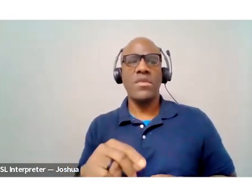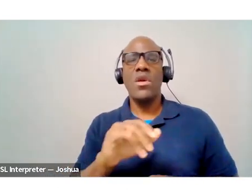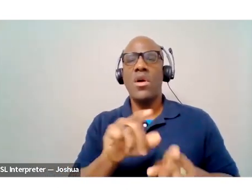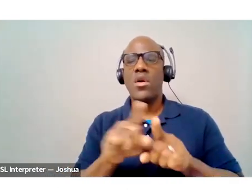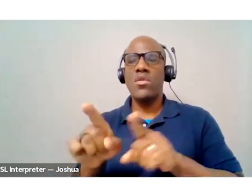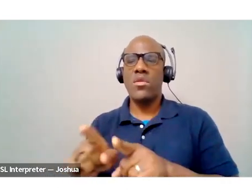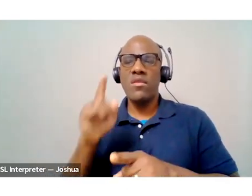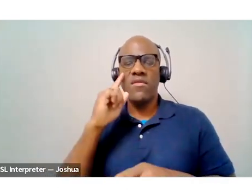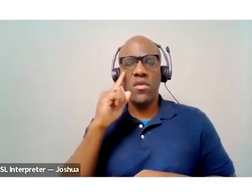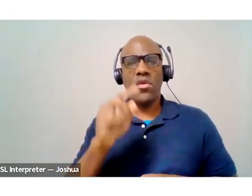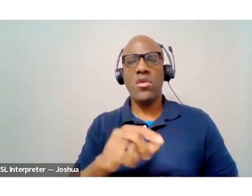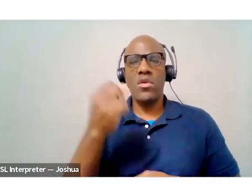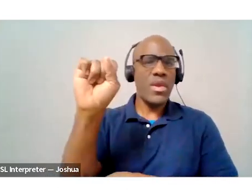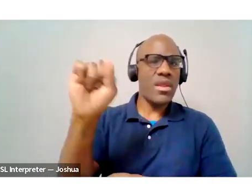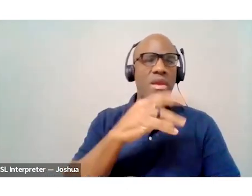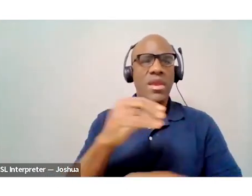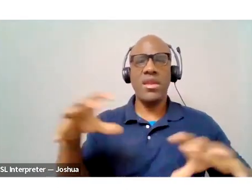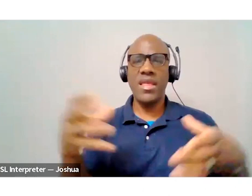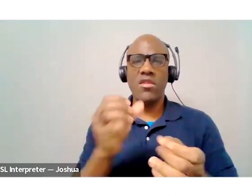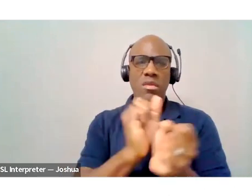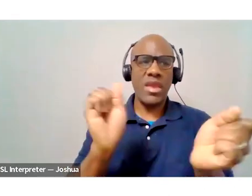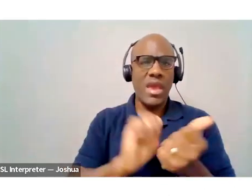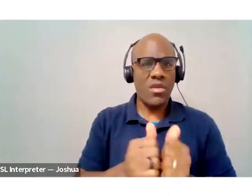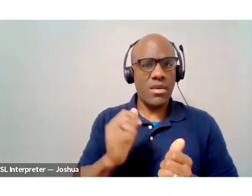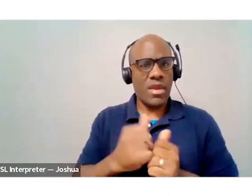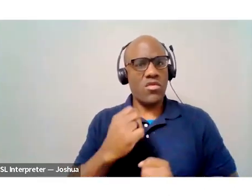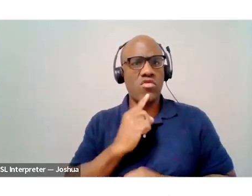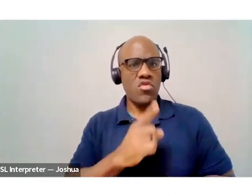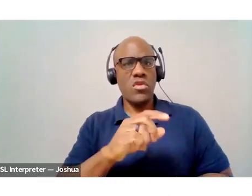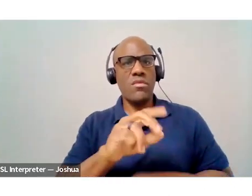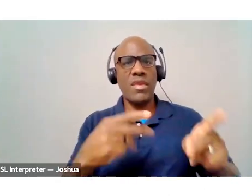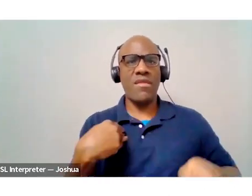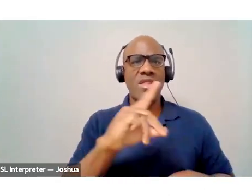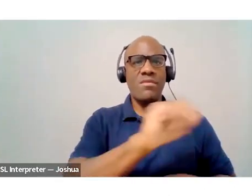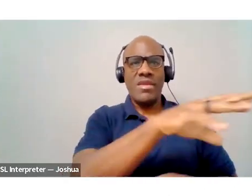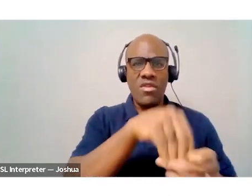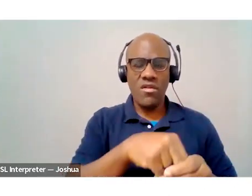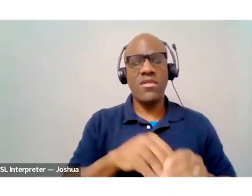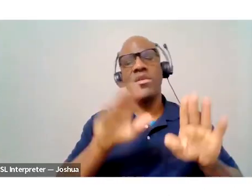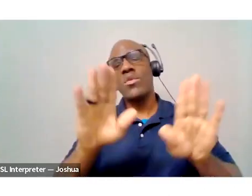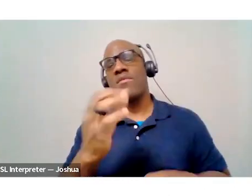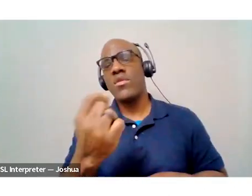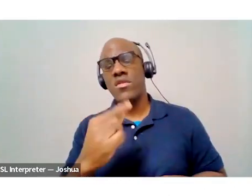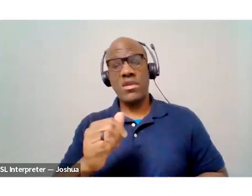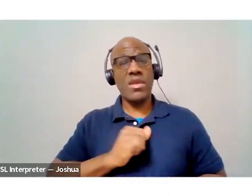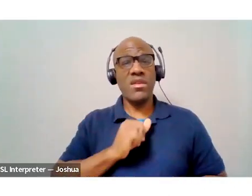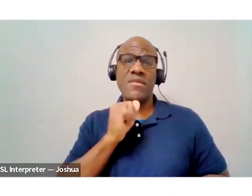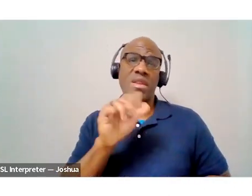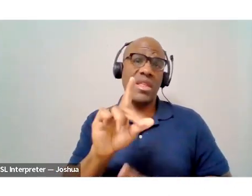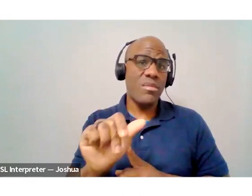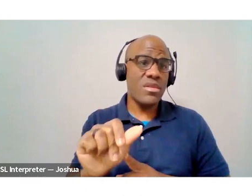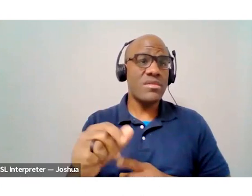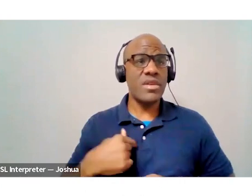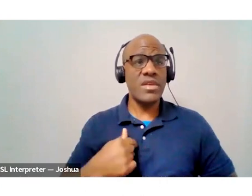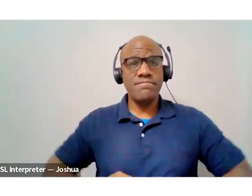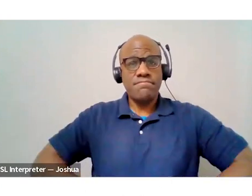and collective liberation? Excellent question. As somebody who is able-bodied and not disabled, I take my